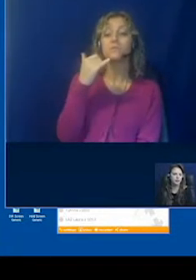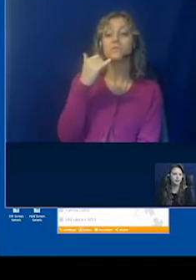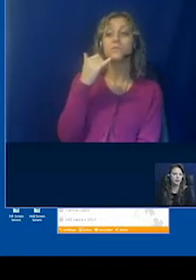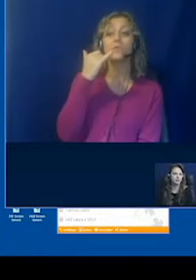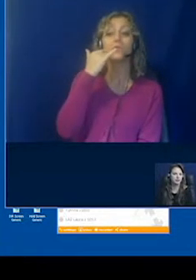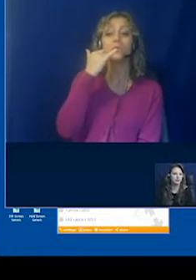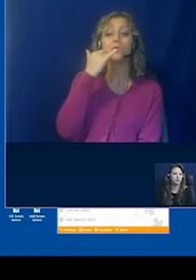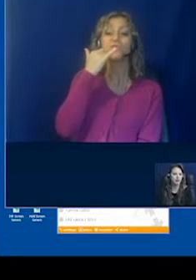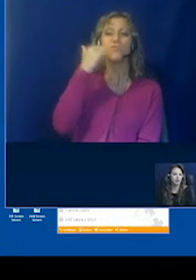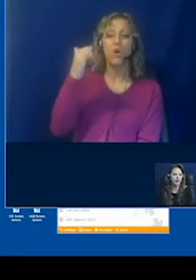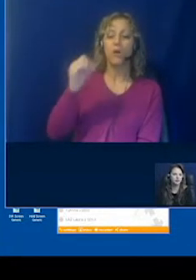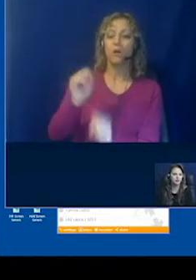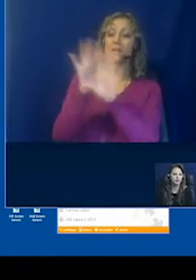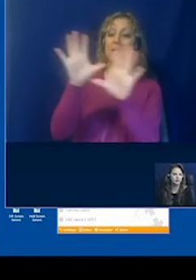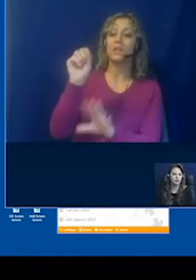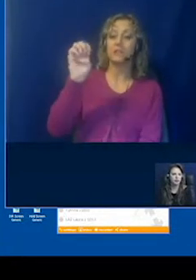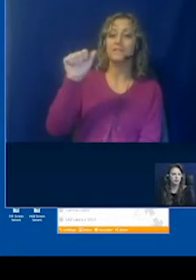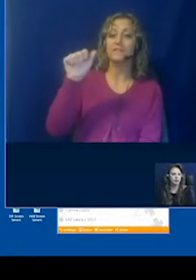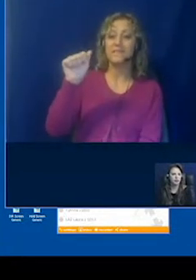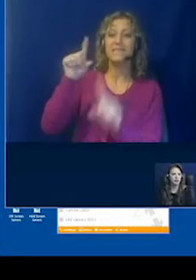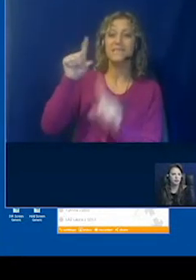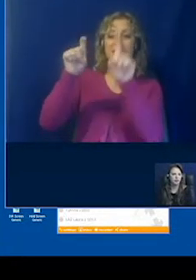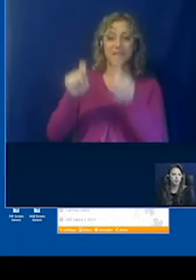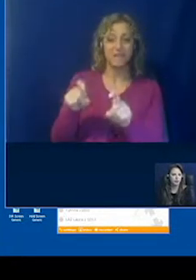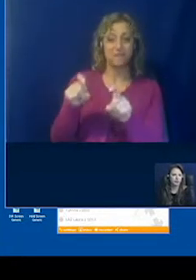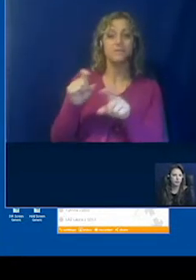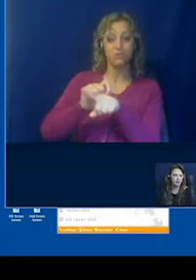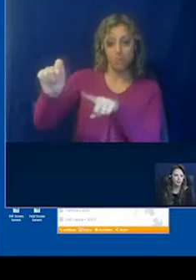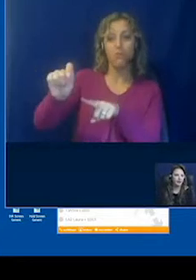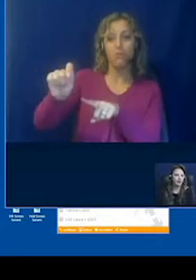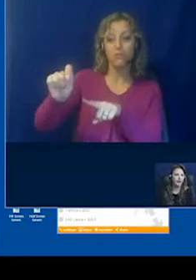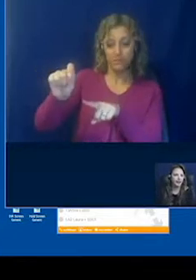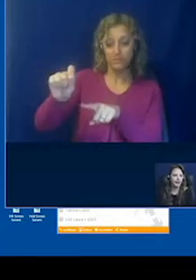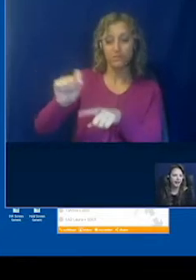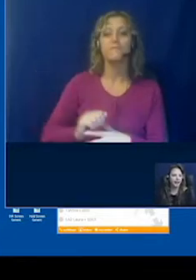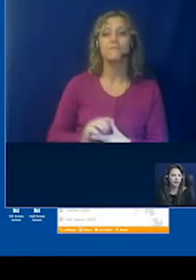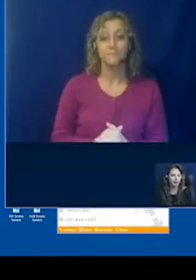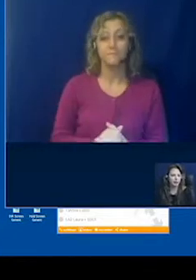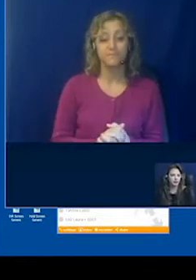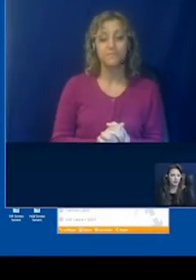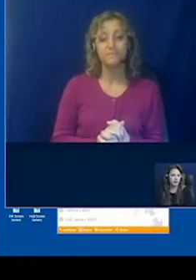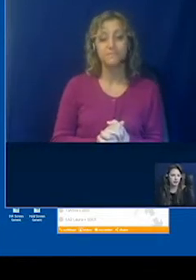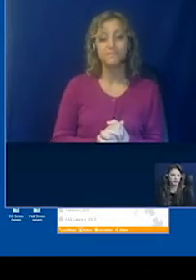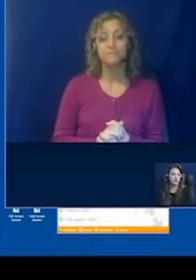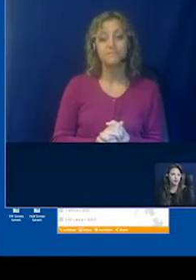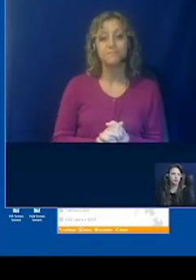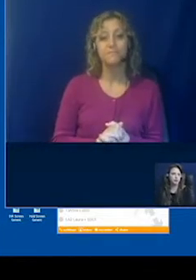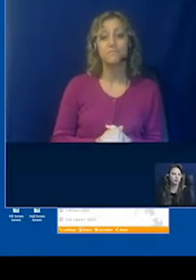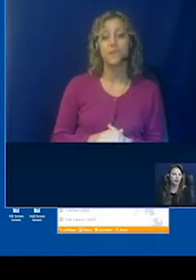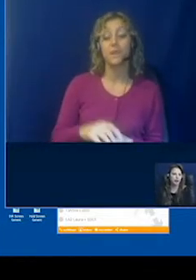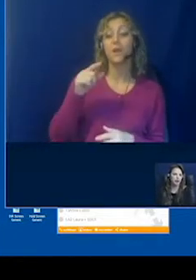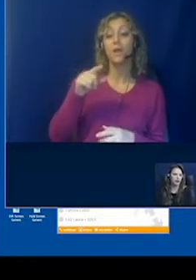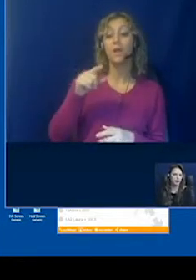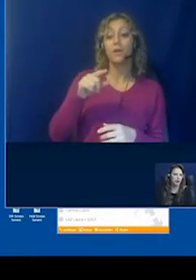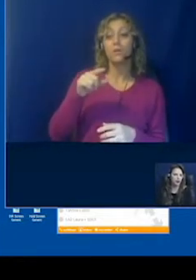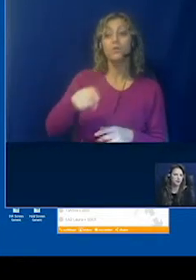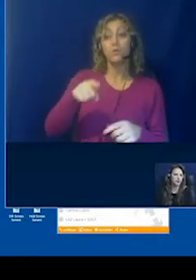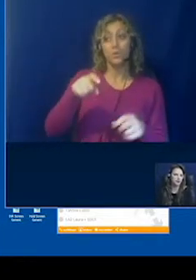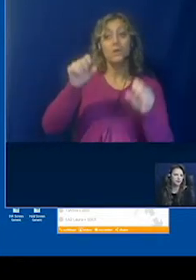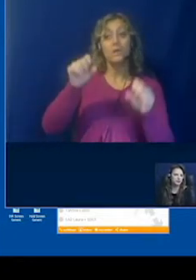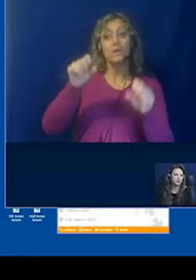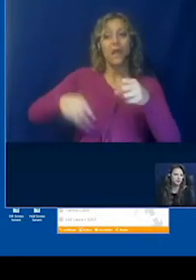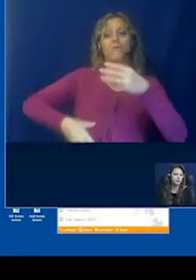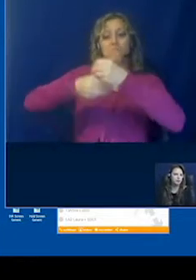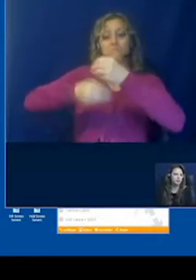test calling contact through ClearC. And in the meantime, you can add other